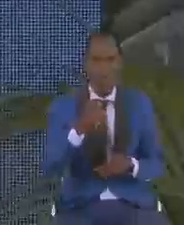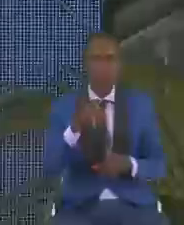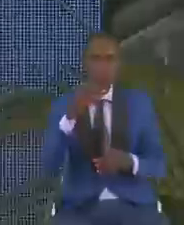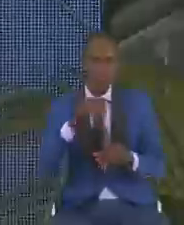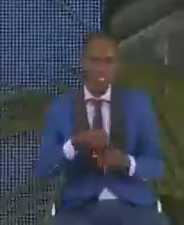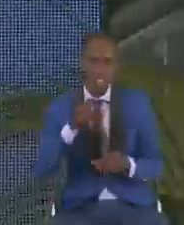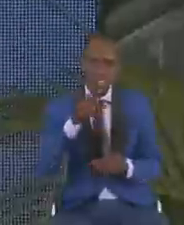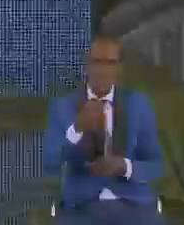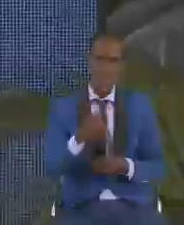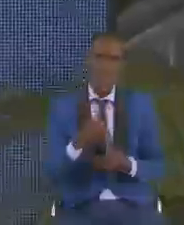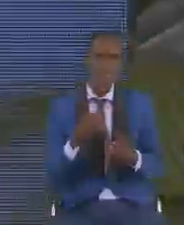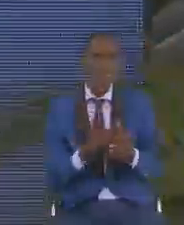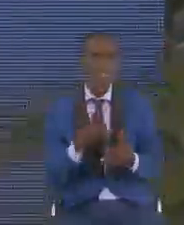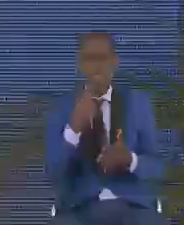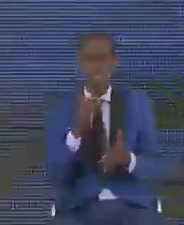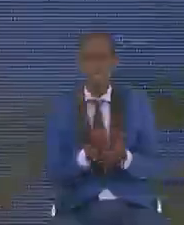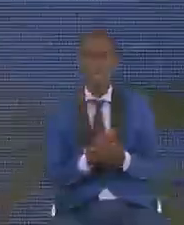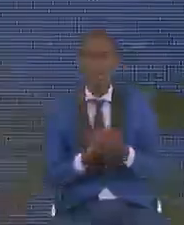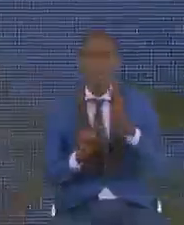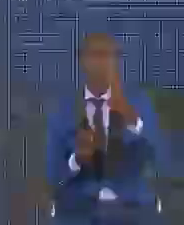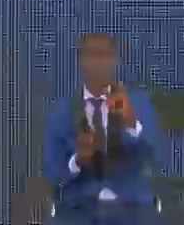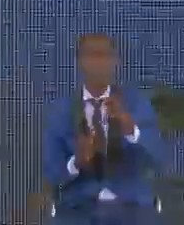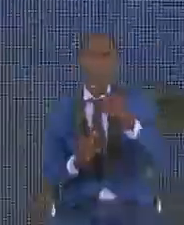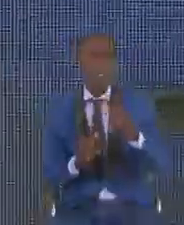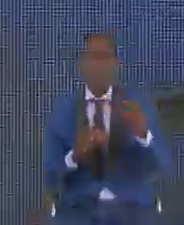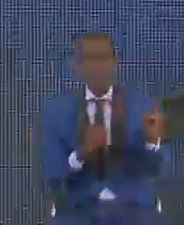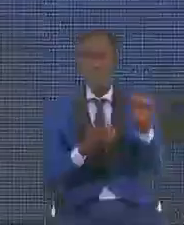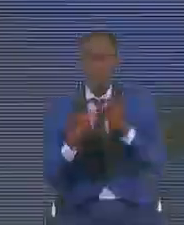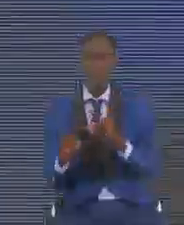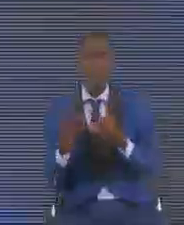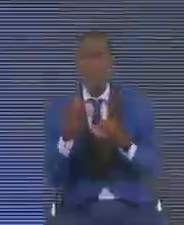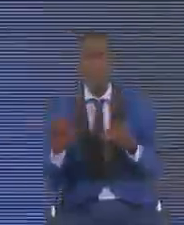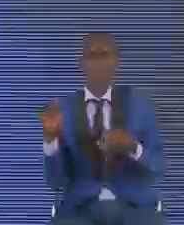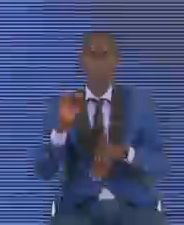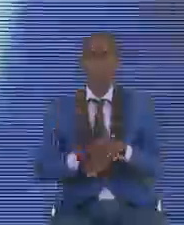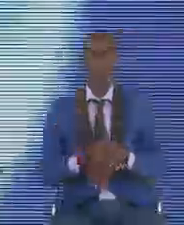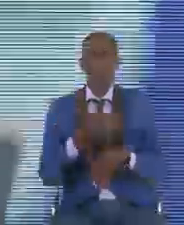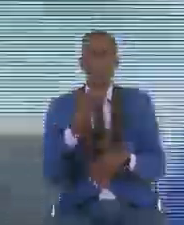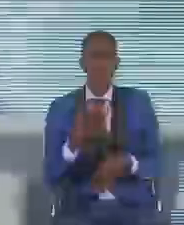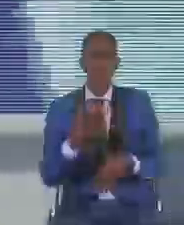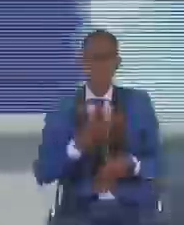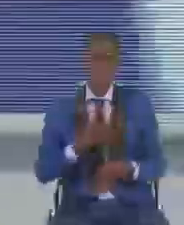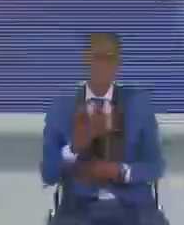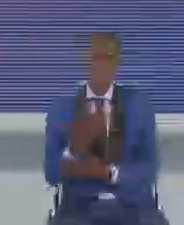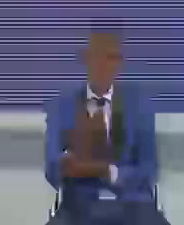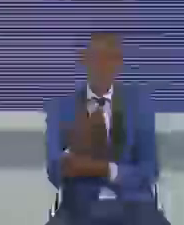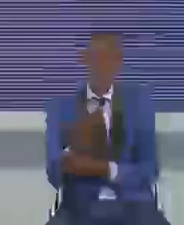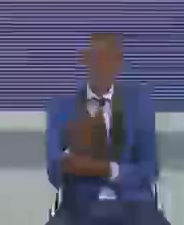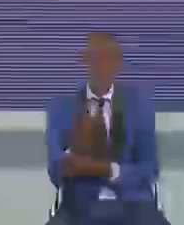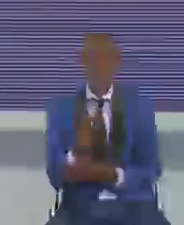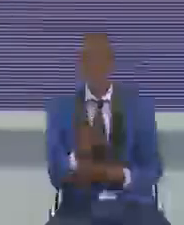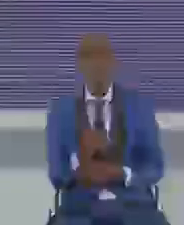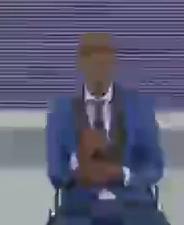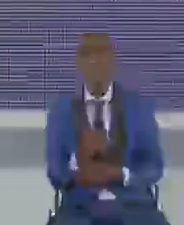thee. It says, by the putting on of my hands. Now,